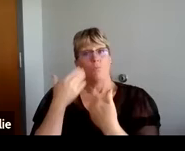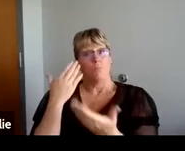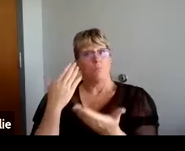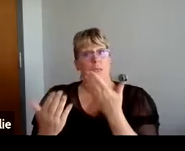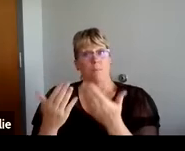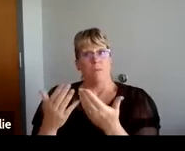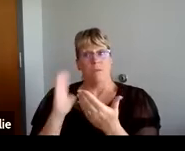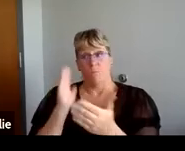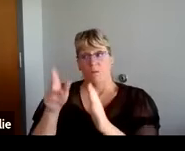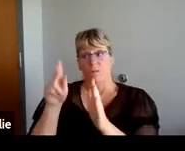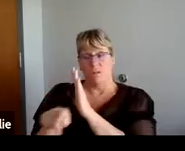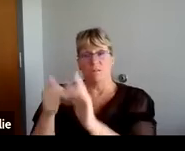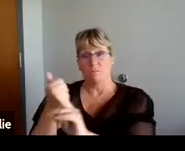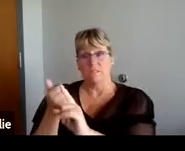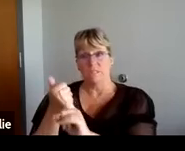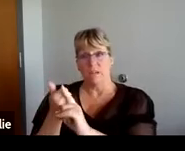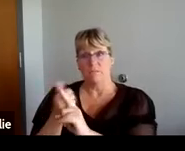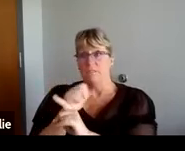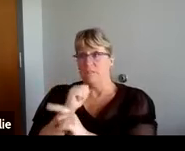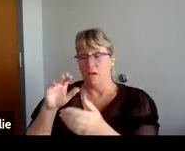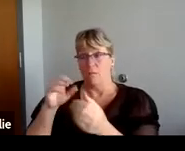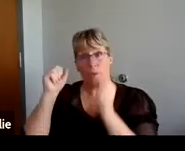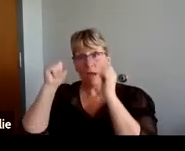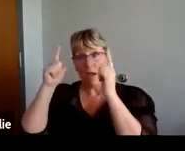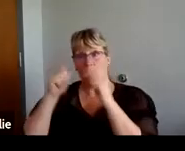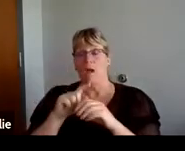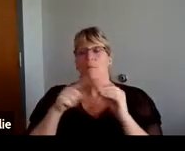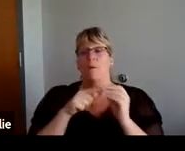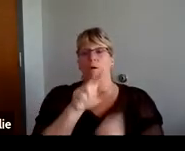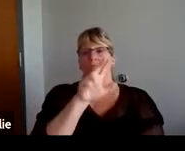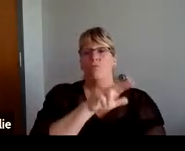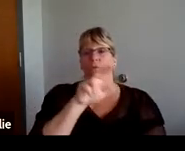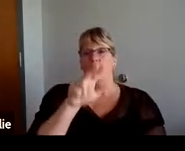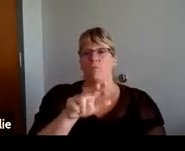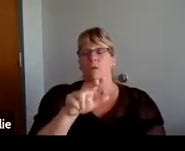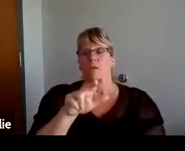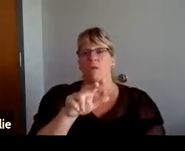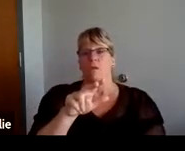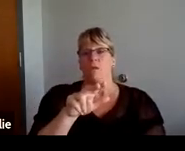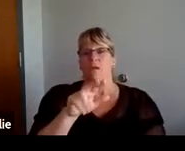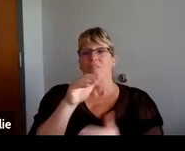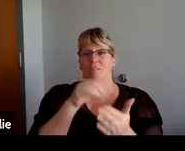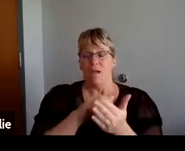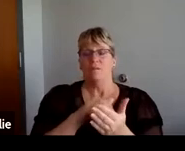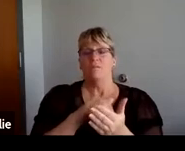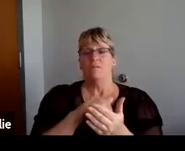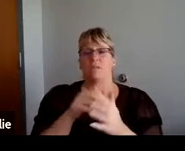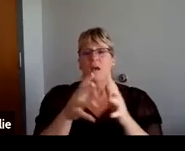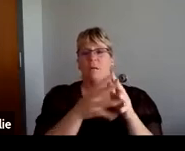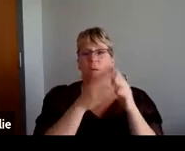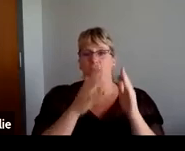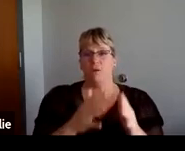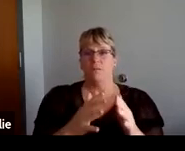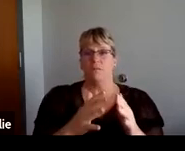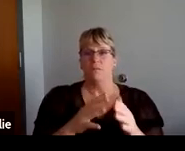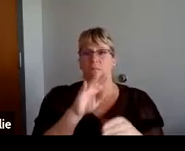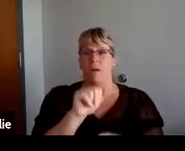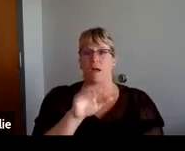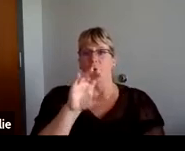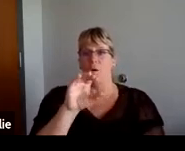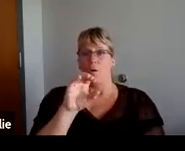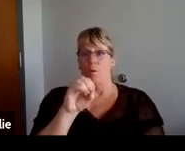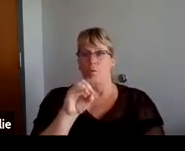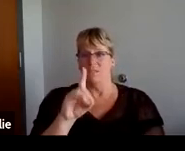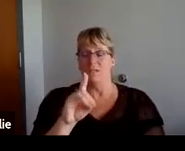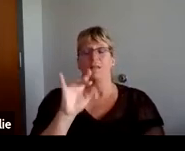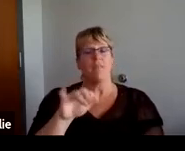committing suicide. About 33,000 Americans die by opioid overdose. Again, this